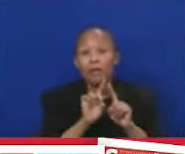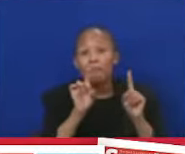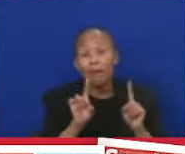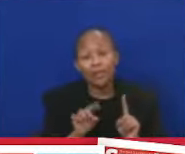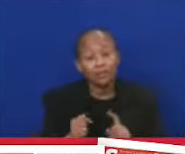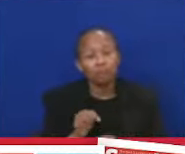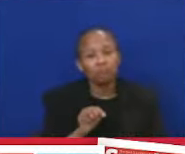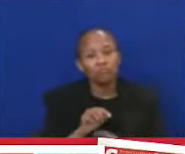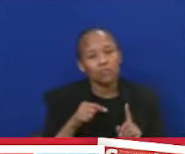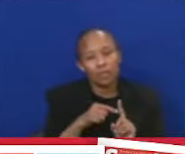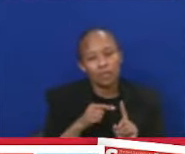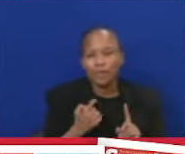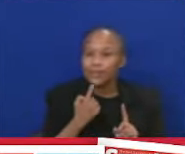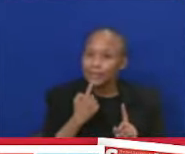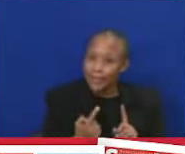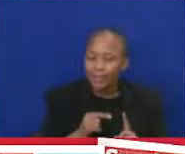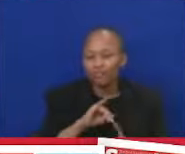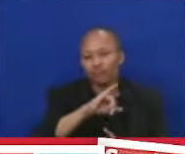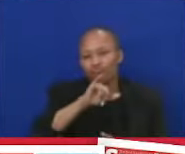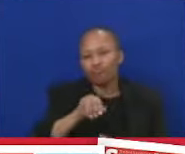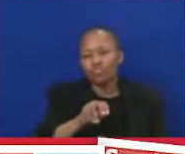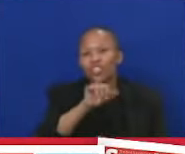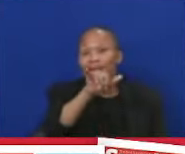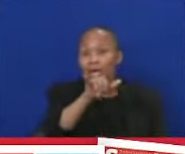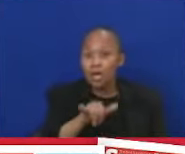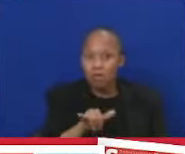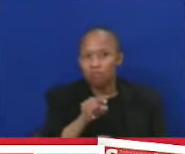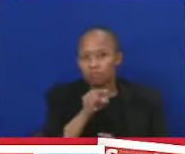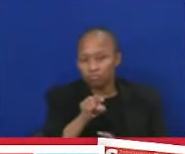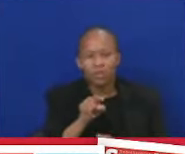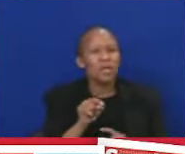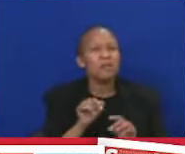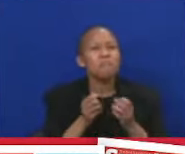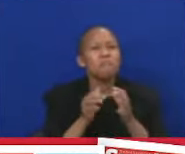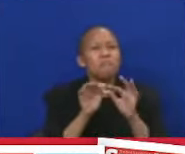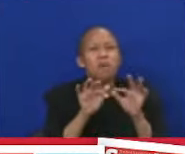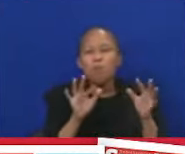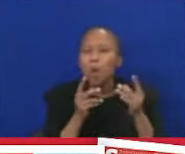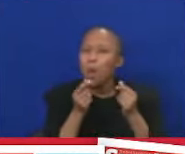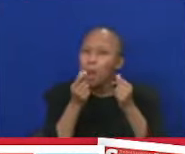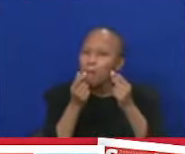money and he was in business.